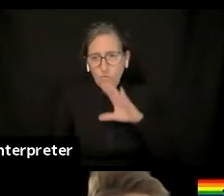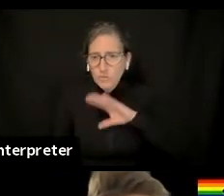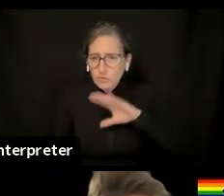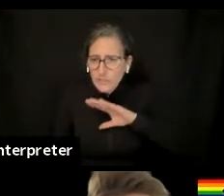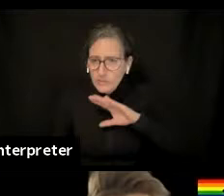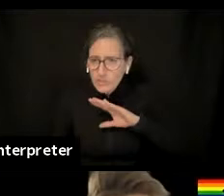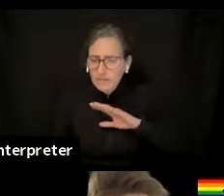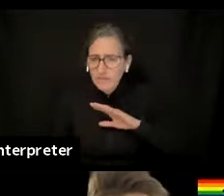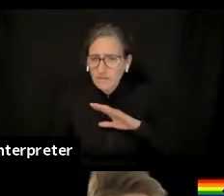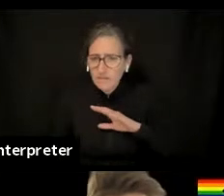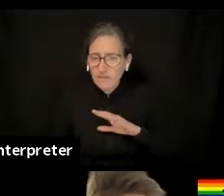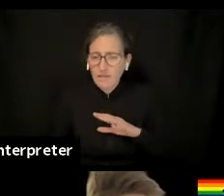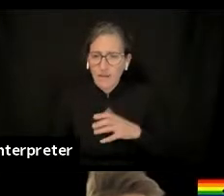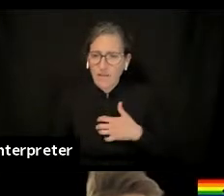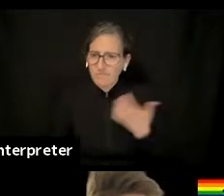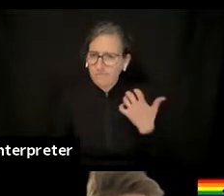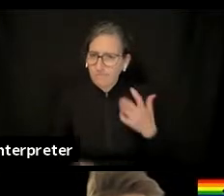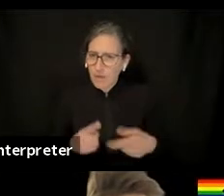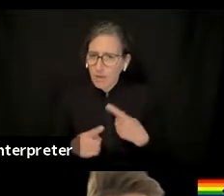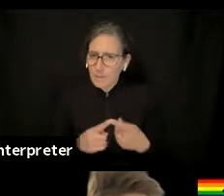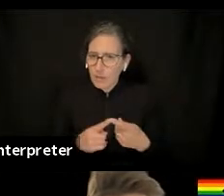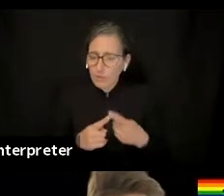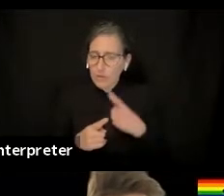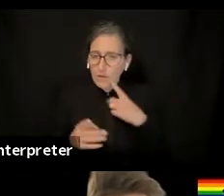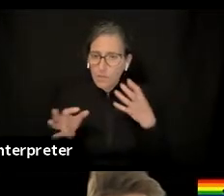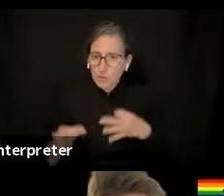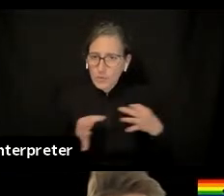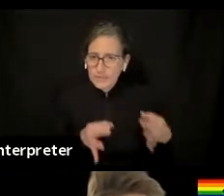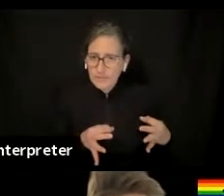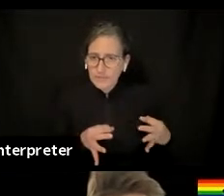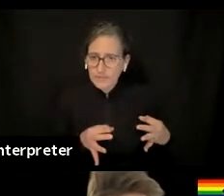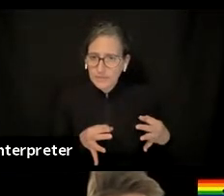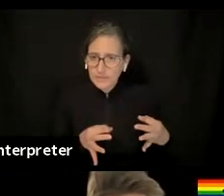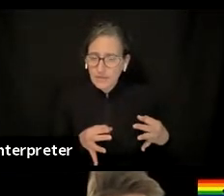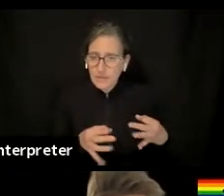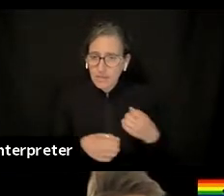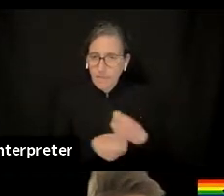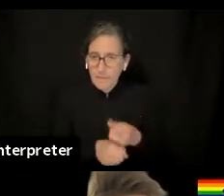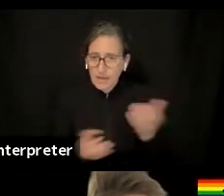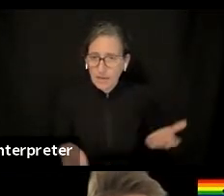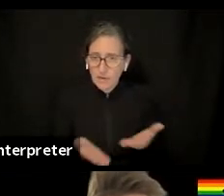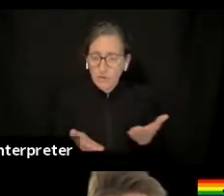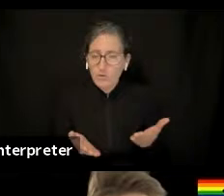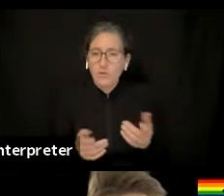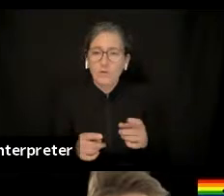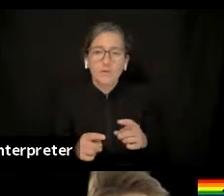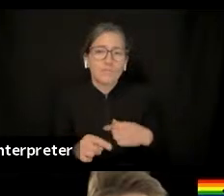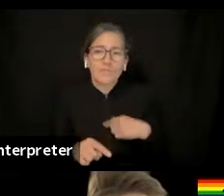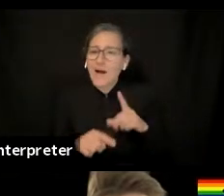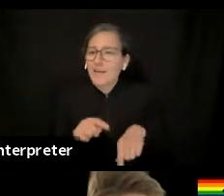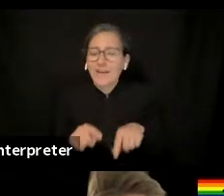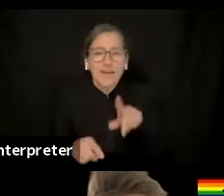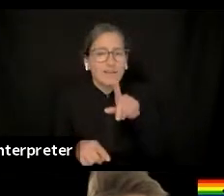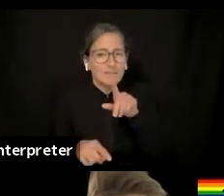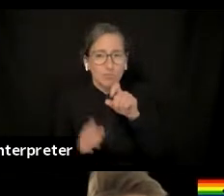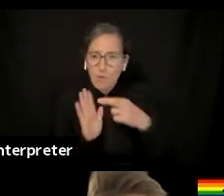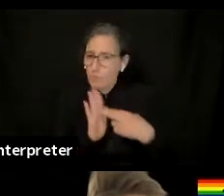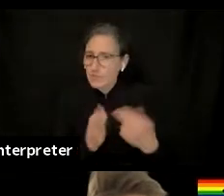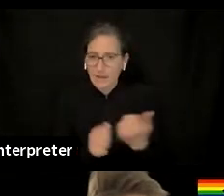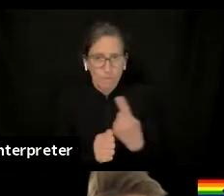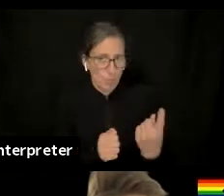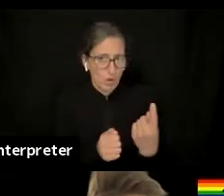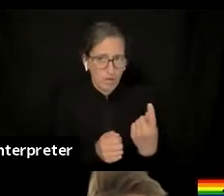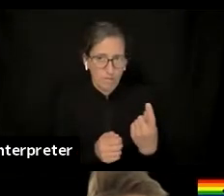made here, but I do want to reiterate that I can't speak for everybody of the 13, but I'll speak for myself in saying, I know